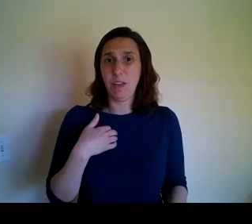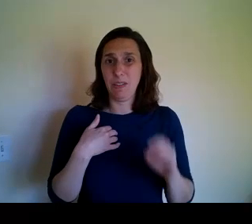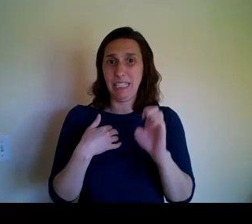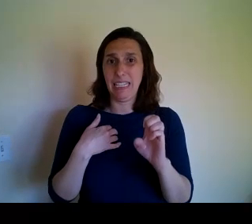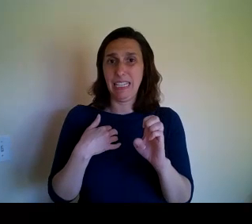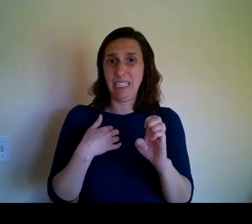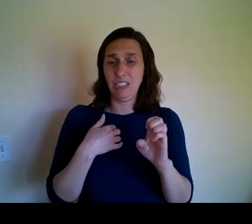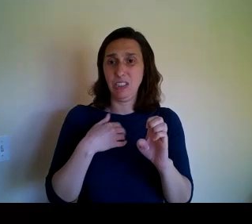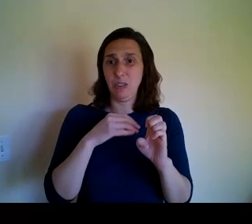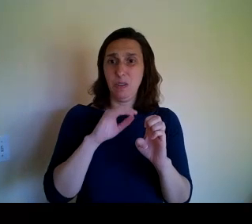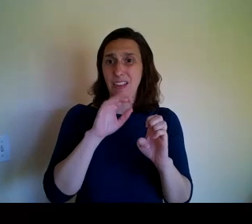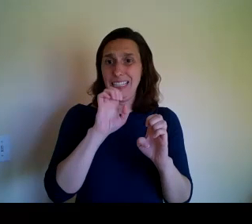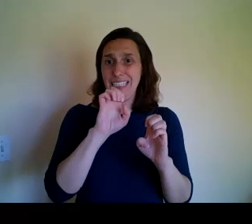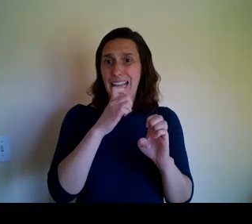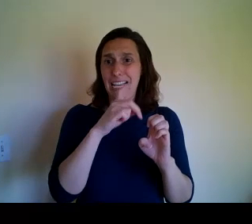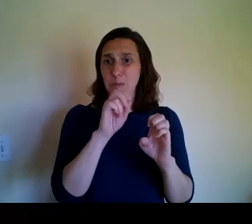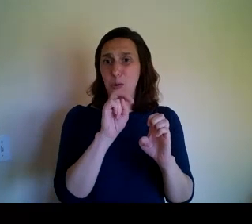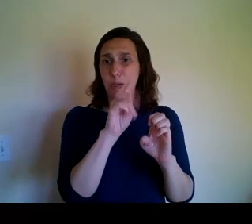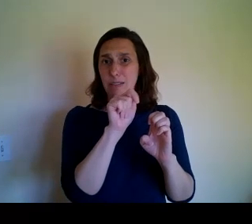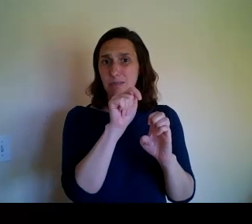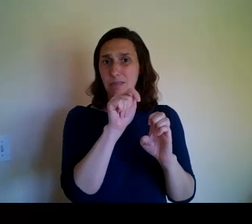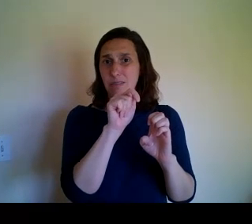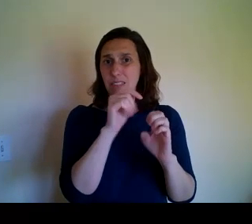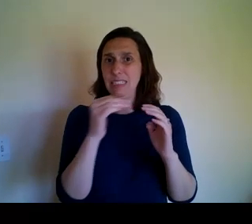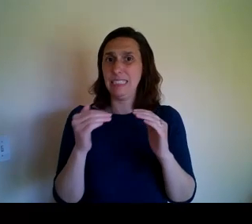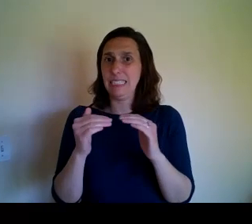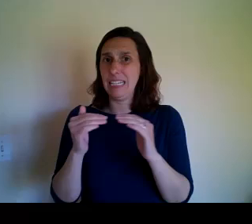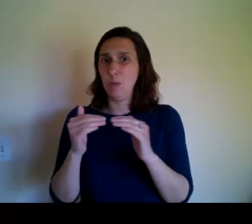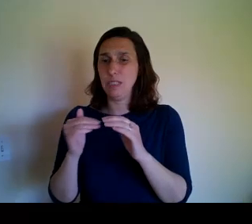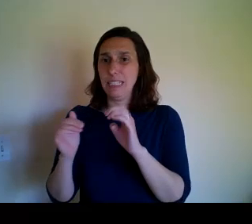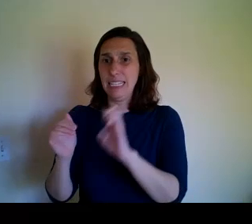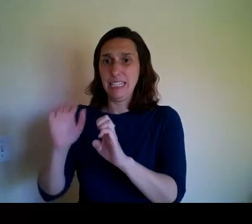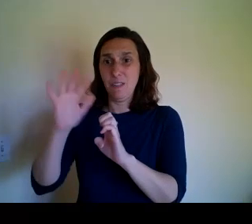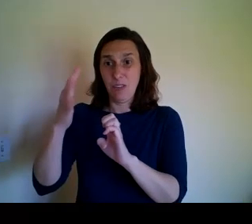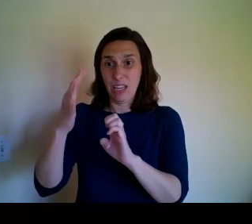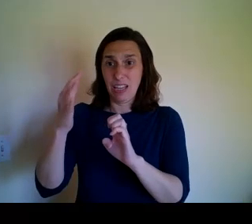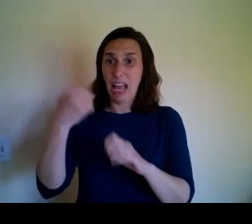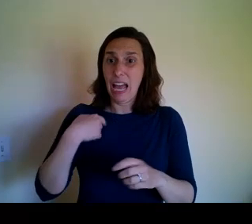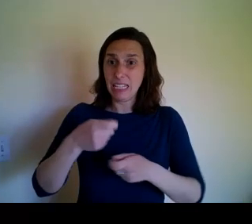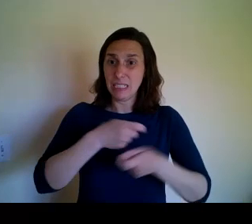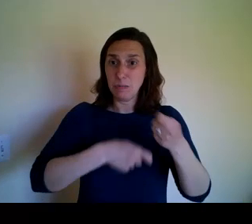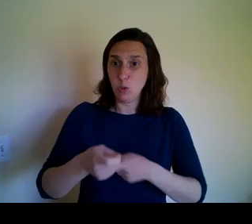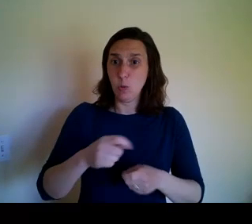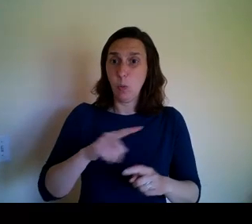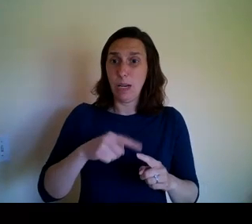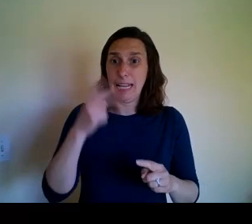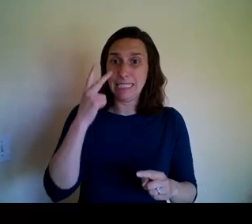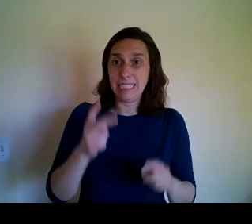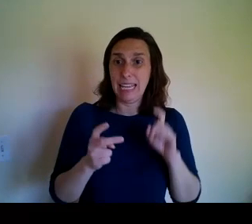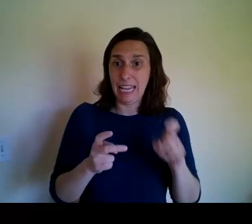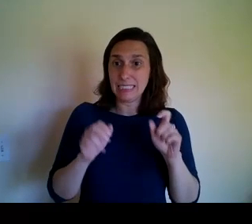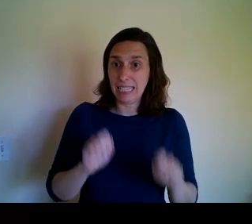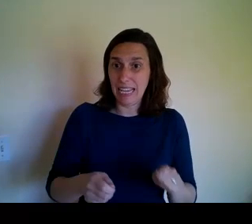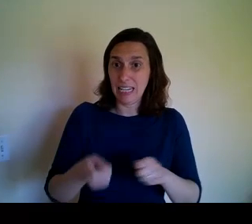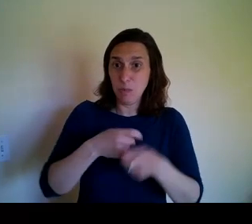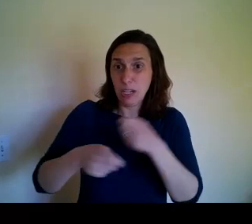is, that would be the same as e to the 5th. Substitution tells me wherever I see x, I can put in 5. It